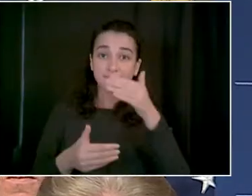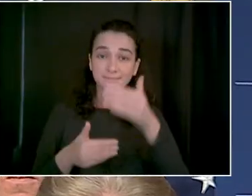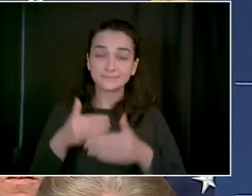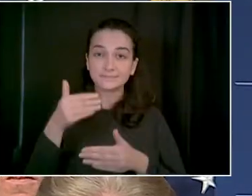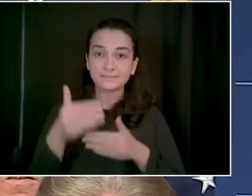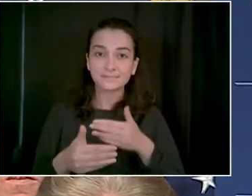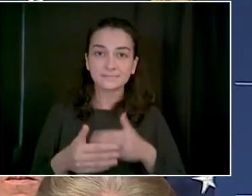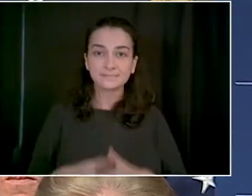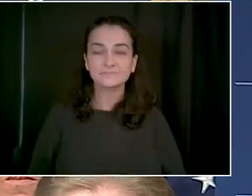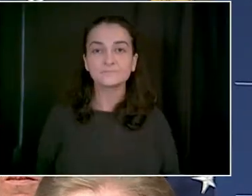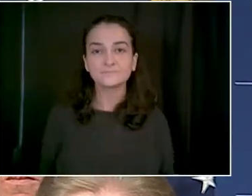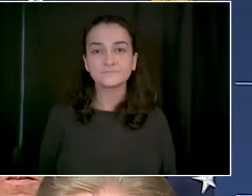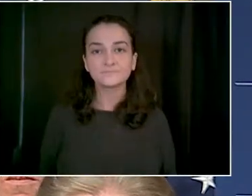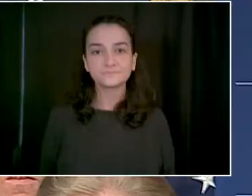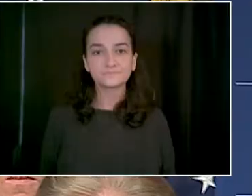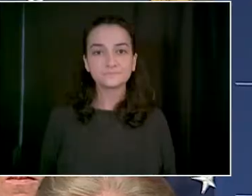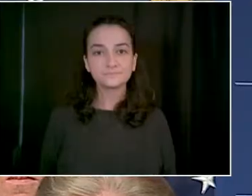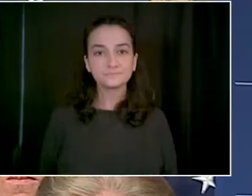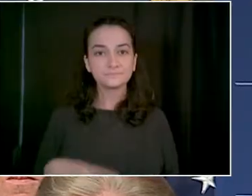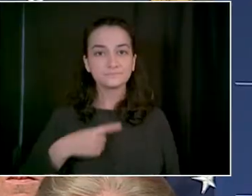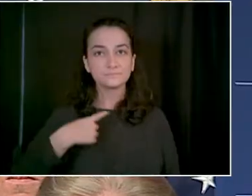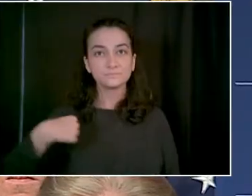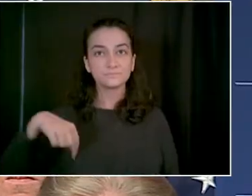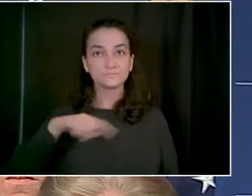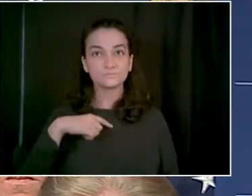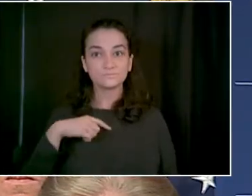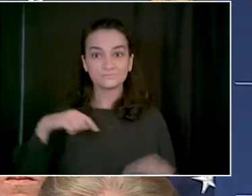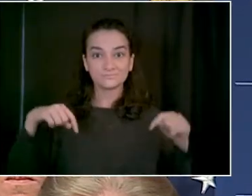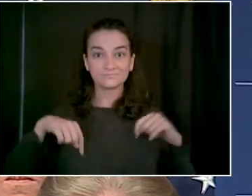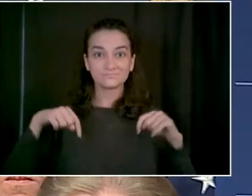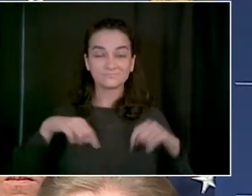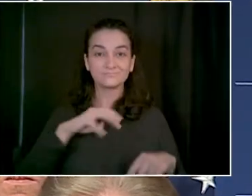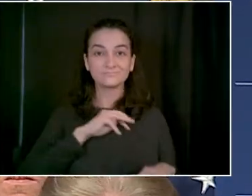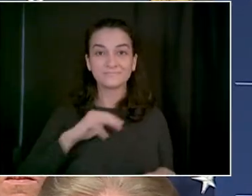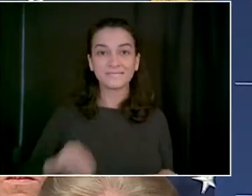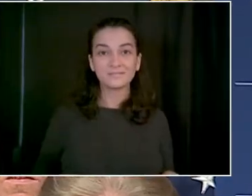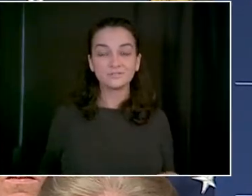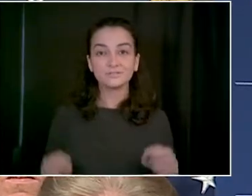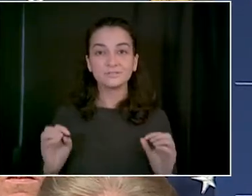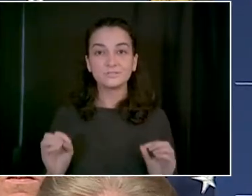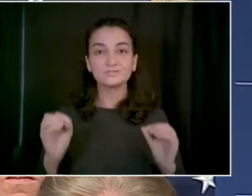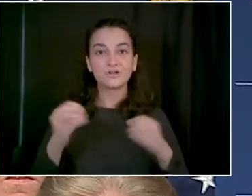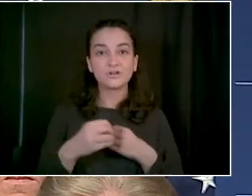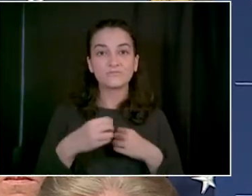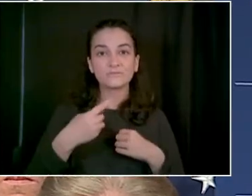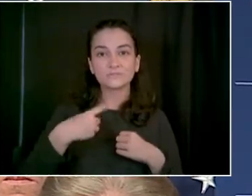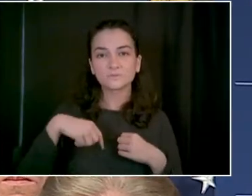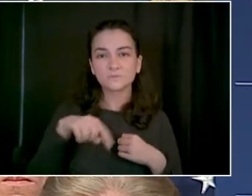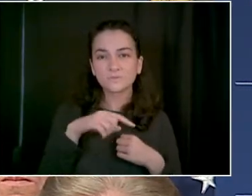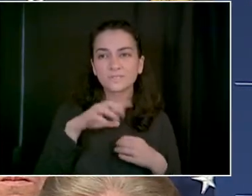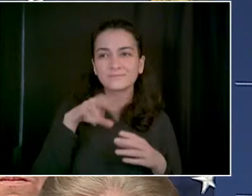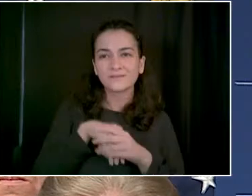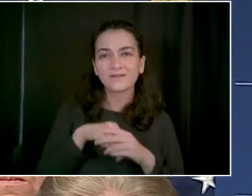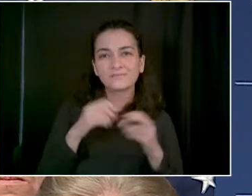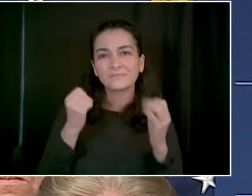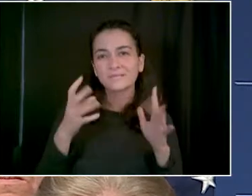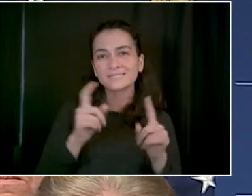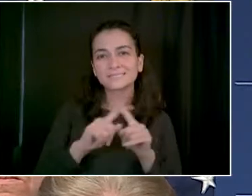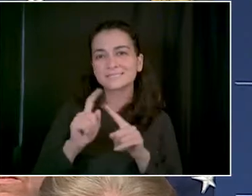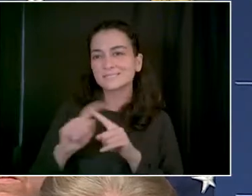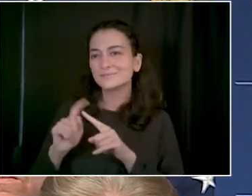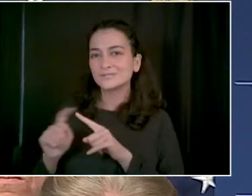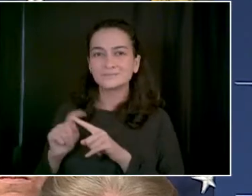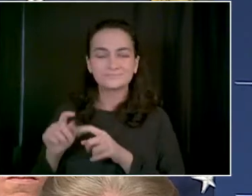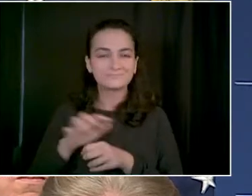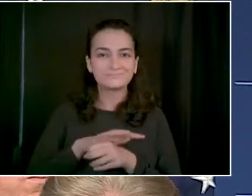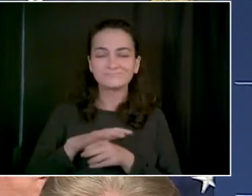We have the rules very clear, and we say it over and over again. We don't participate in civil enforcement. If some witness out there saw these